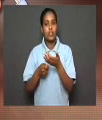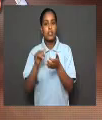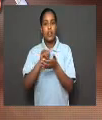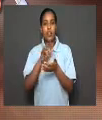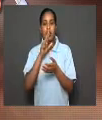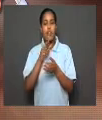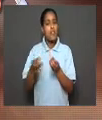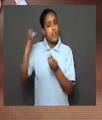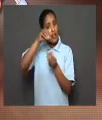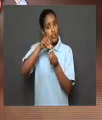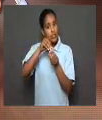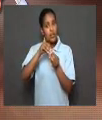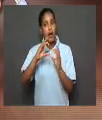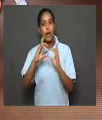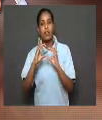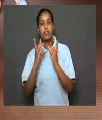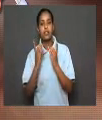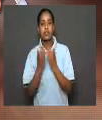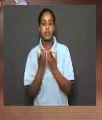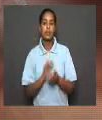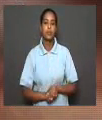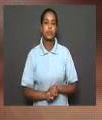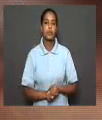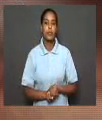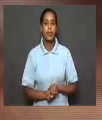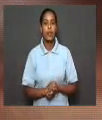charges that are further apart.